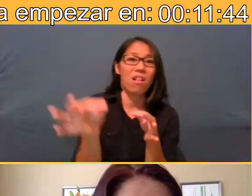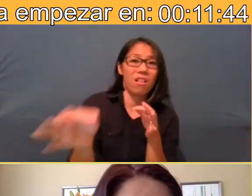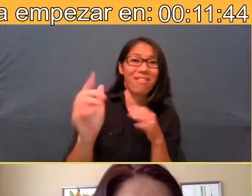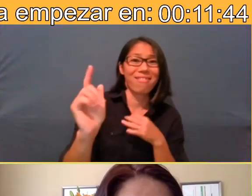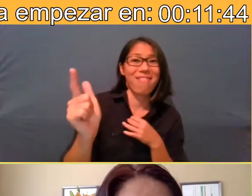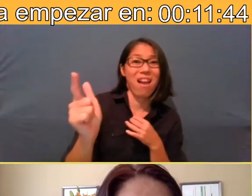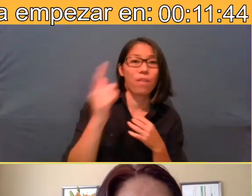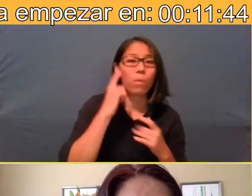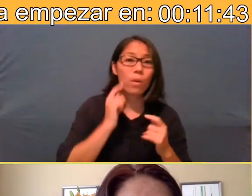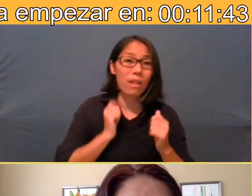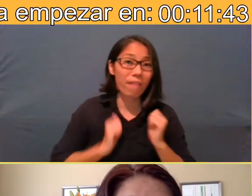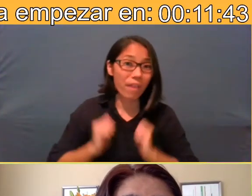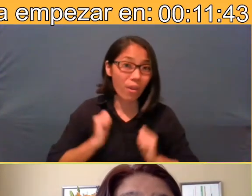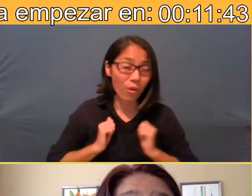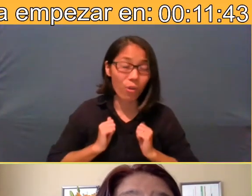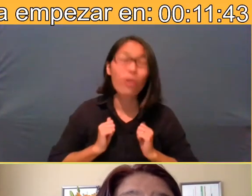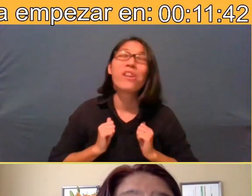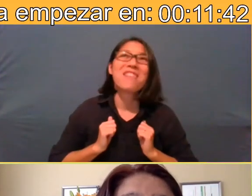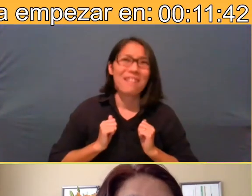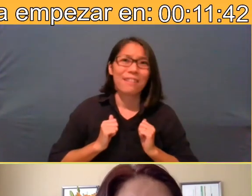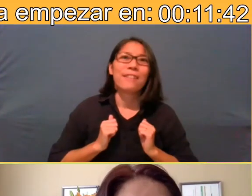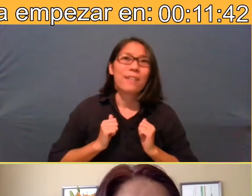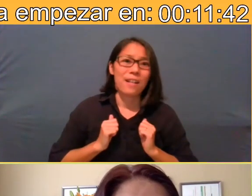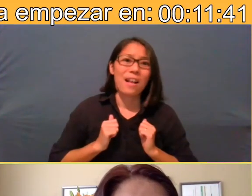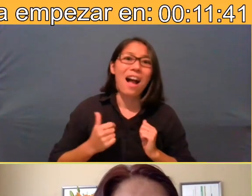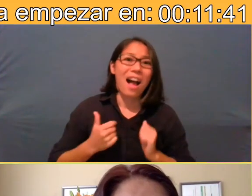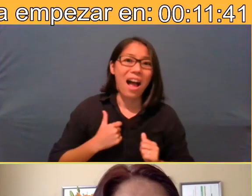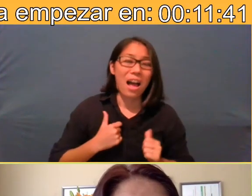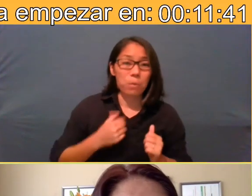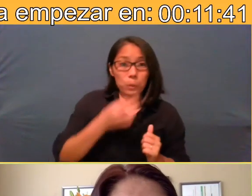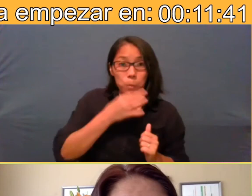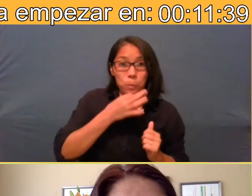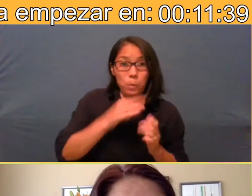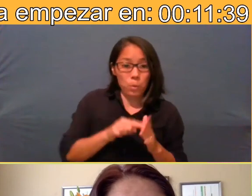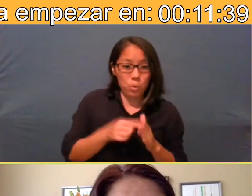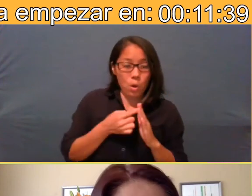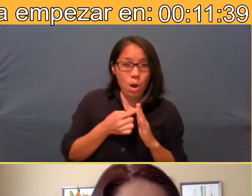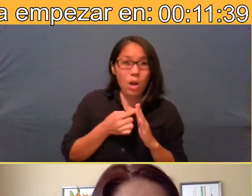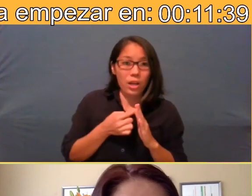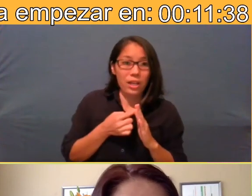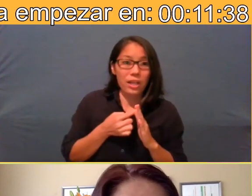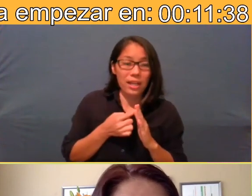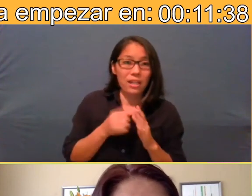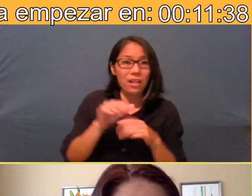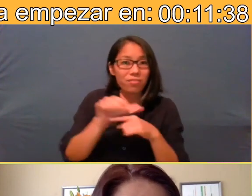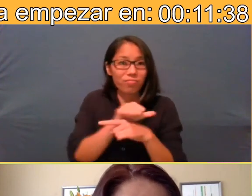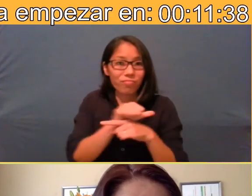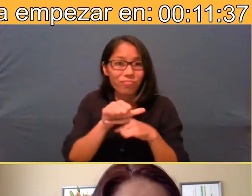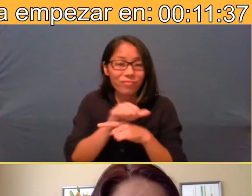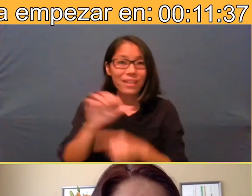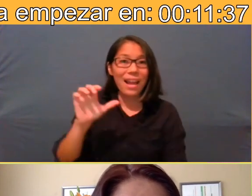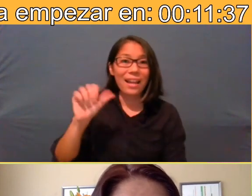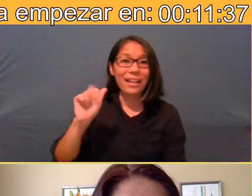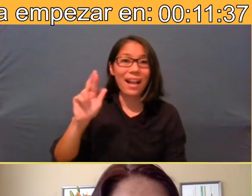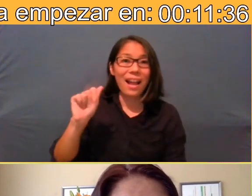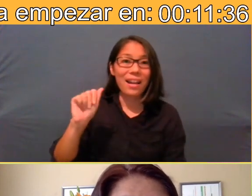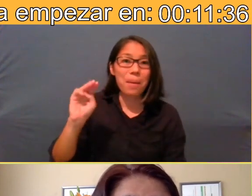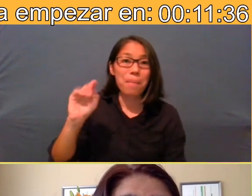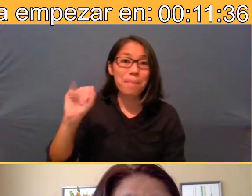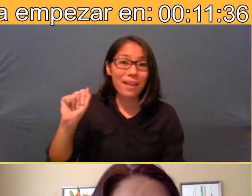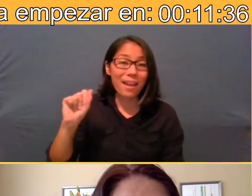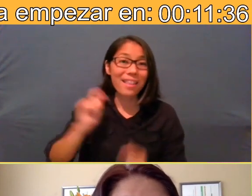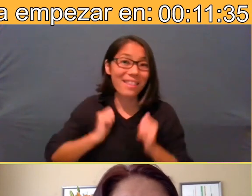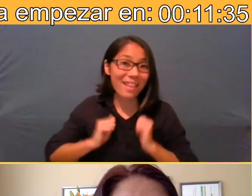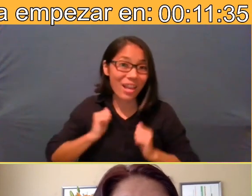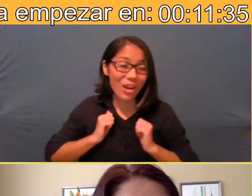of theater, I was just about to begin a residency, both at Cara Mía Theatre, which is a 3-year long residency, and